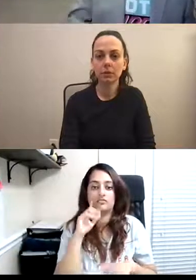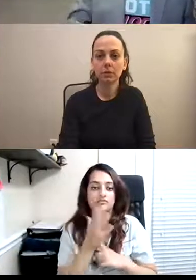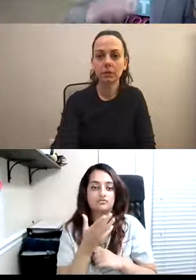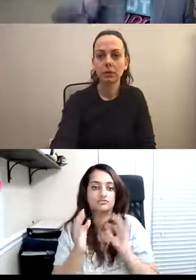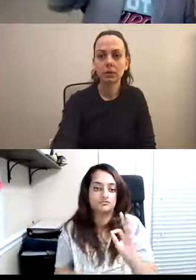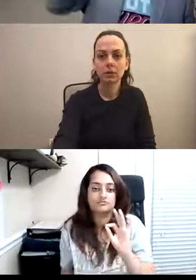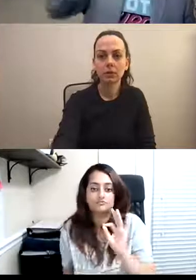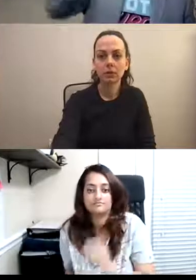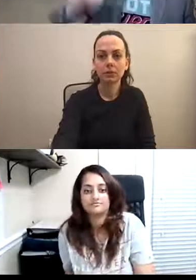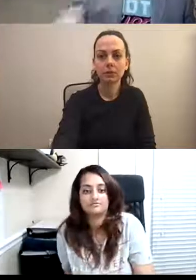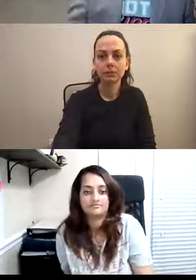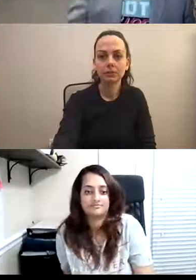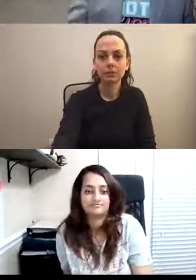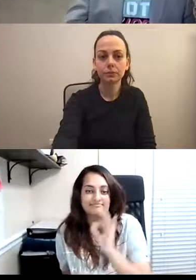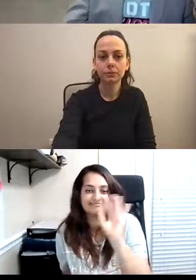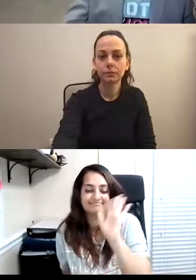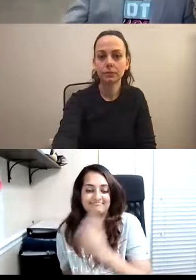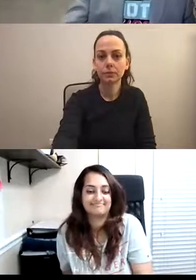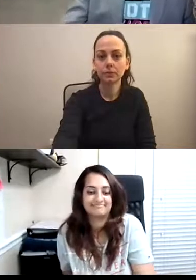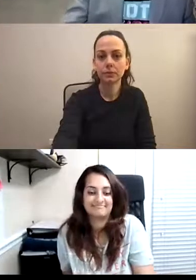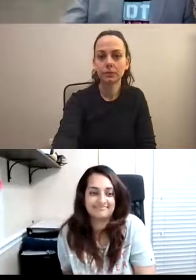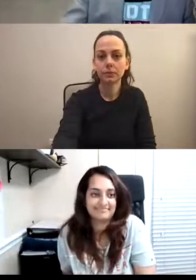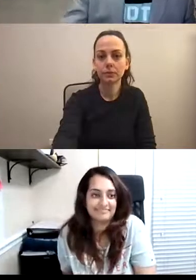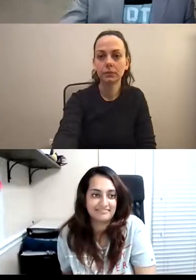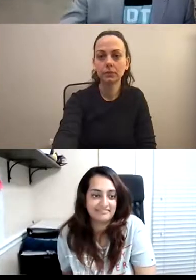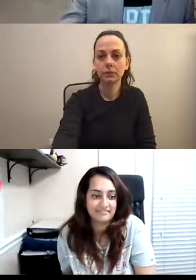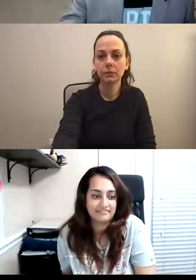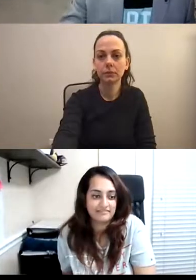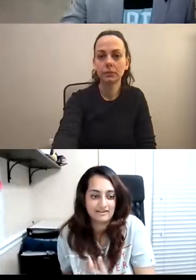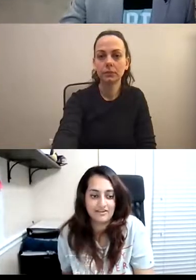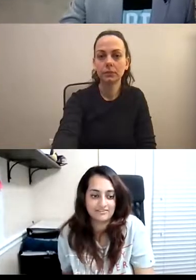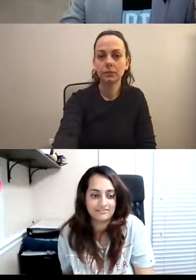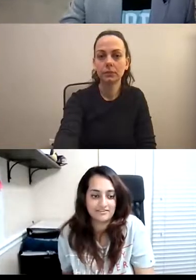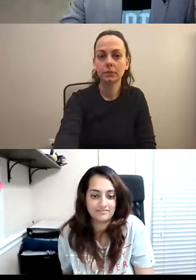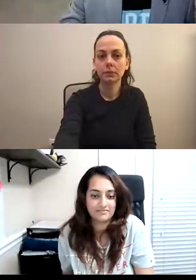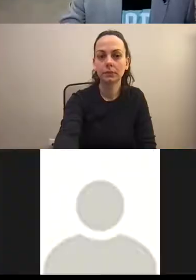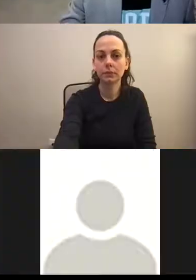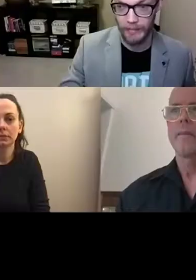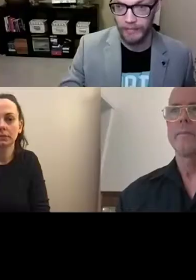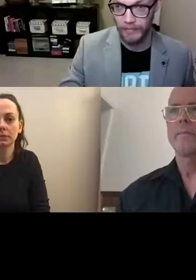everyone. Thank you, Winnie, for bringing us. Bye-bye. Bye. Bye.